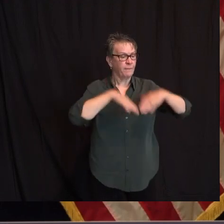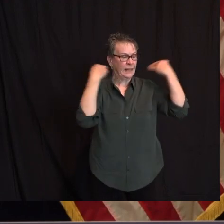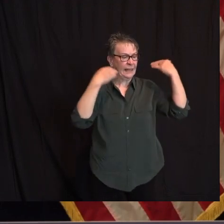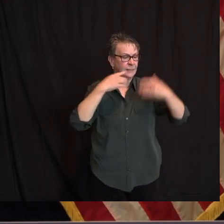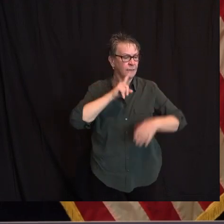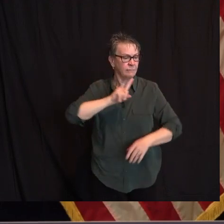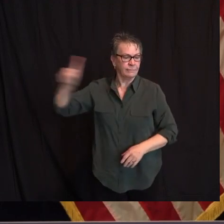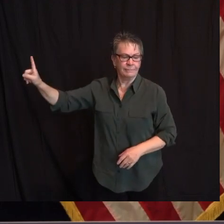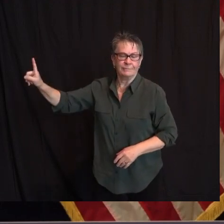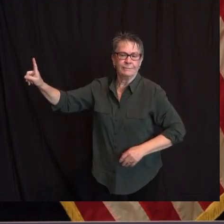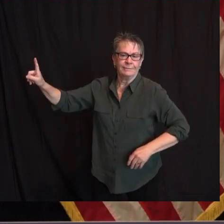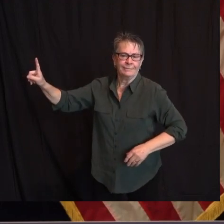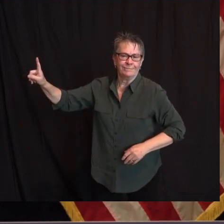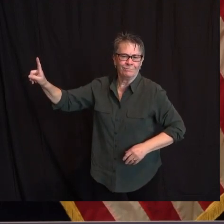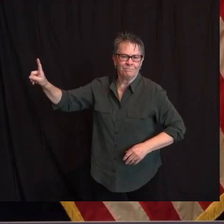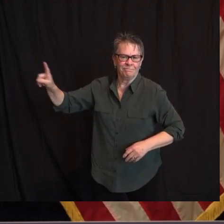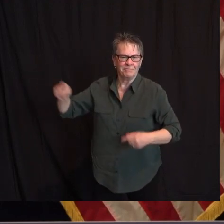away.